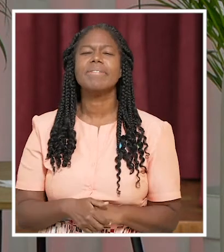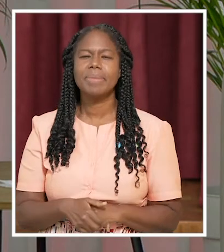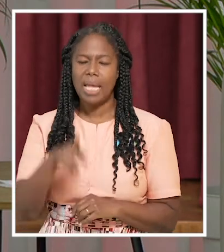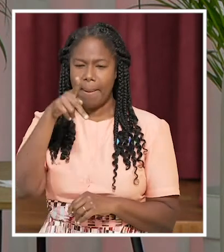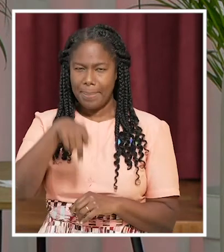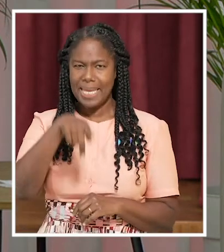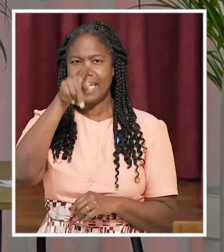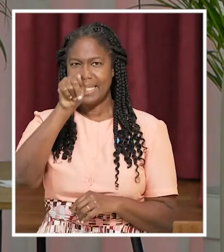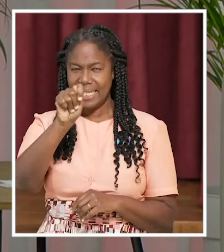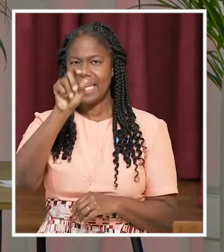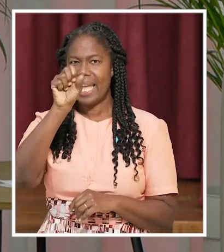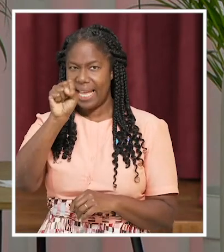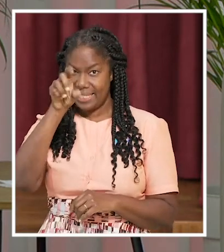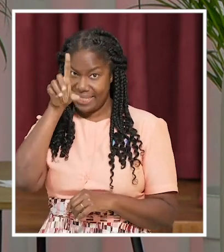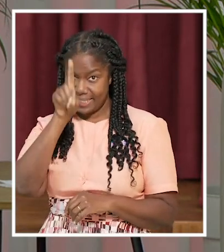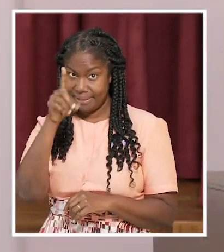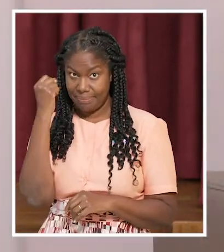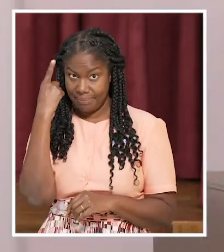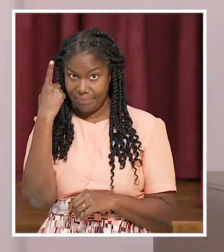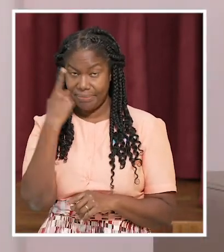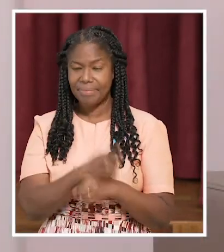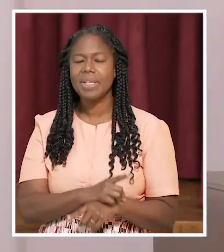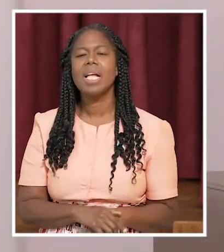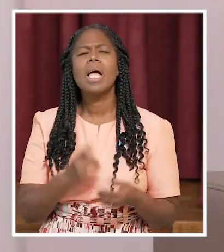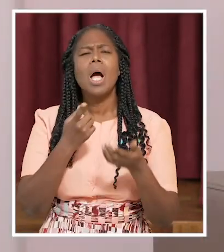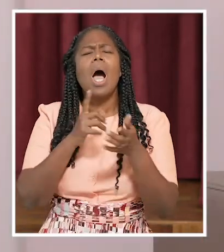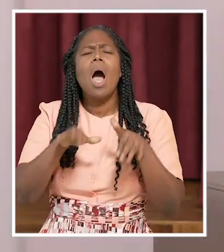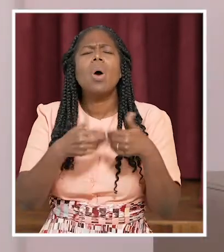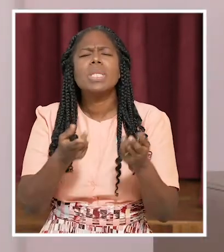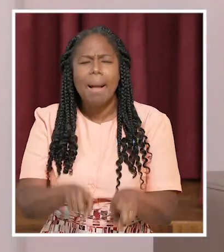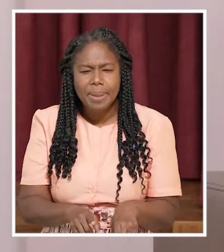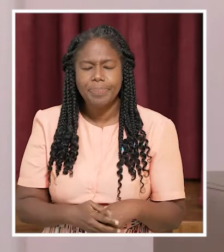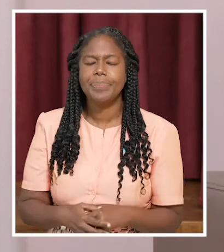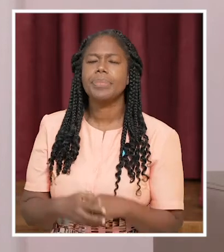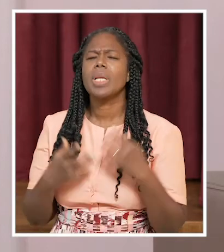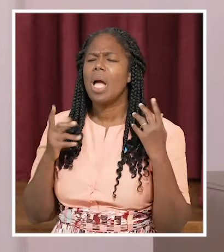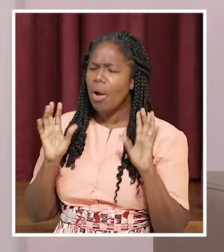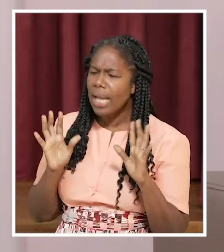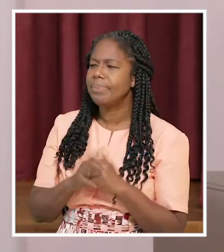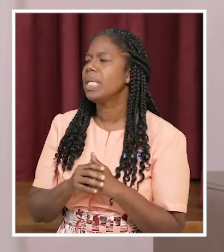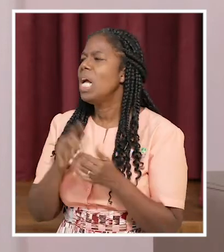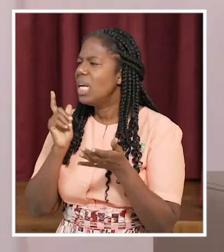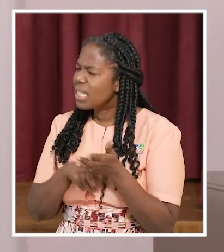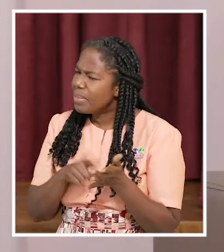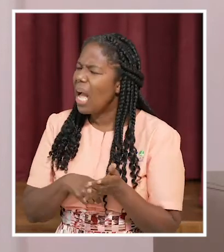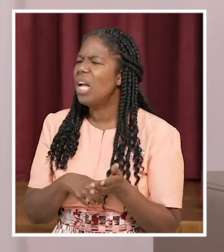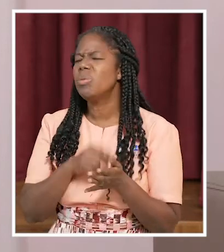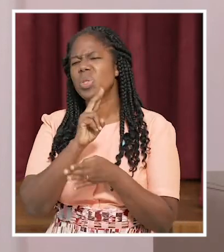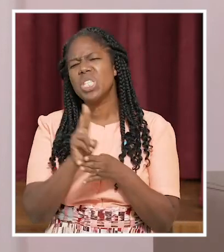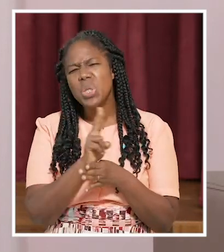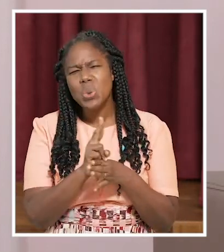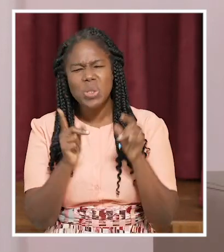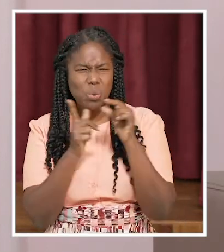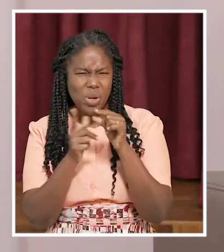Could you tell us a little bit more about this? Okay, sometimes we use these terms rather loosely. Sometimes, you know, we've heard it somewhere and we